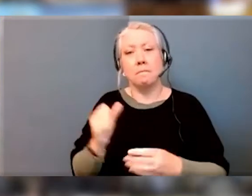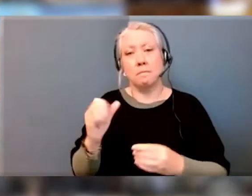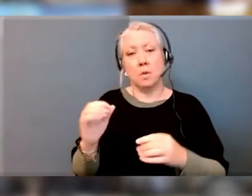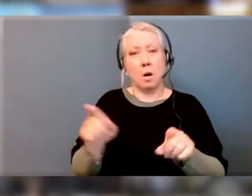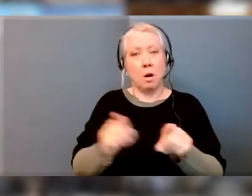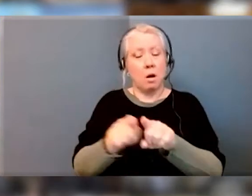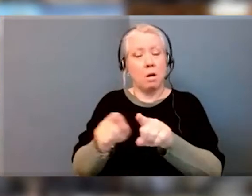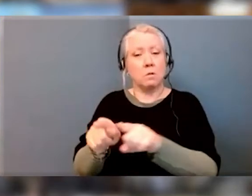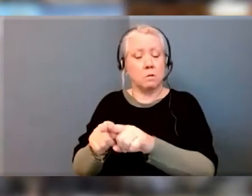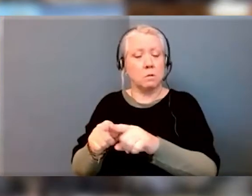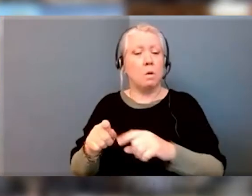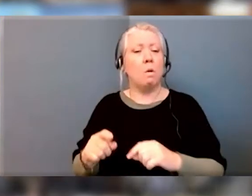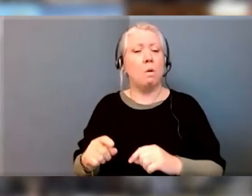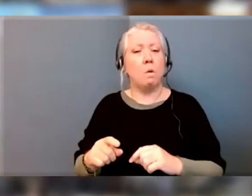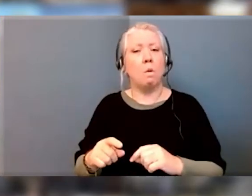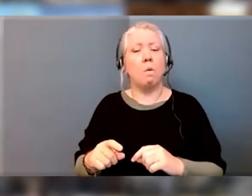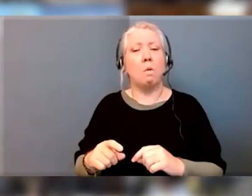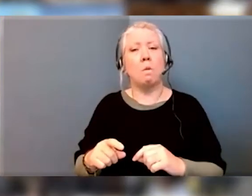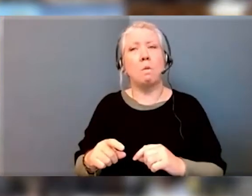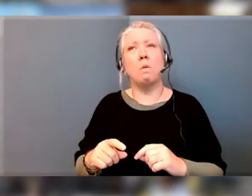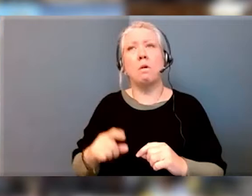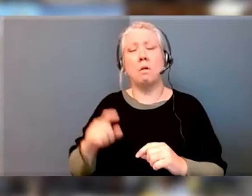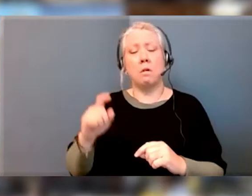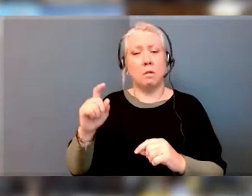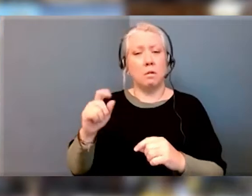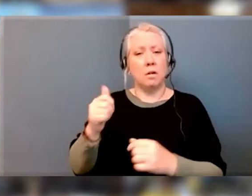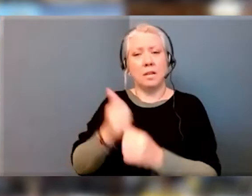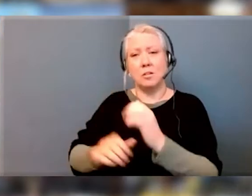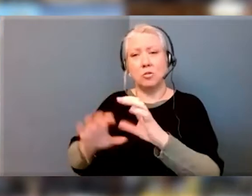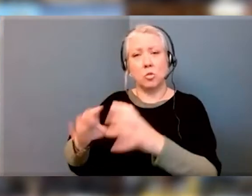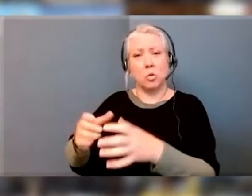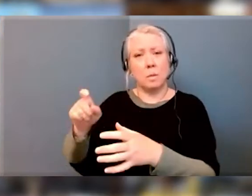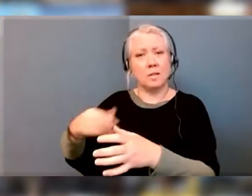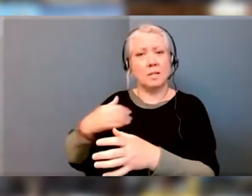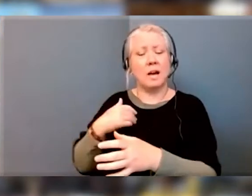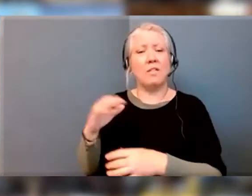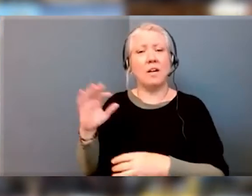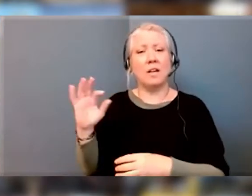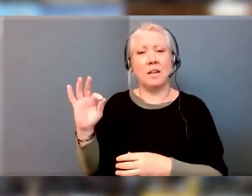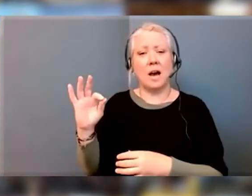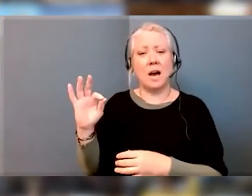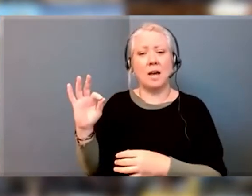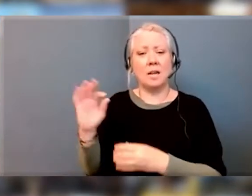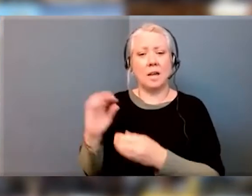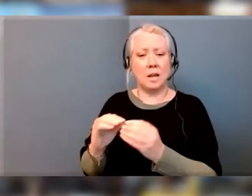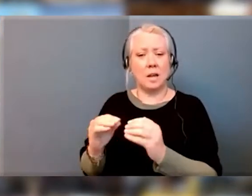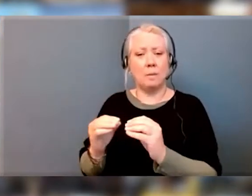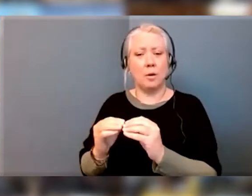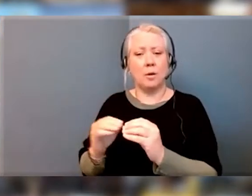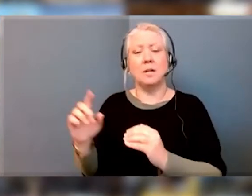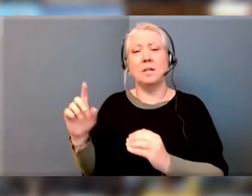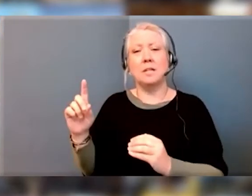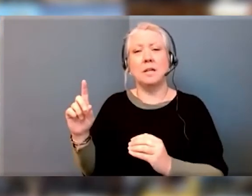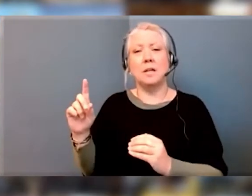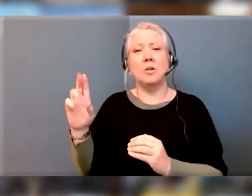also possess a 9-digit, what's called a DUNS number. It's a data universal numbering